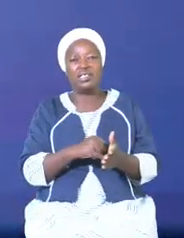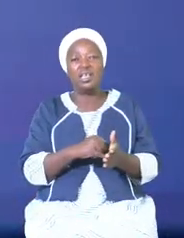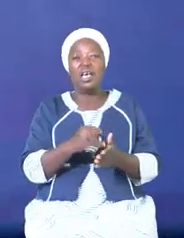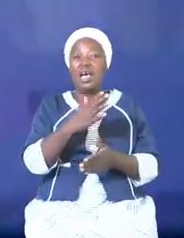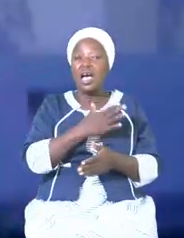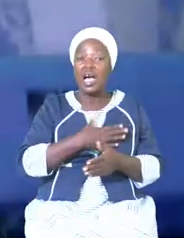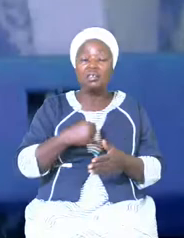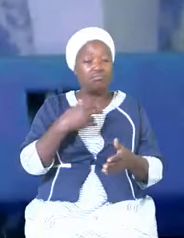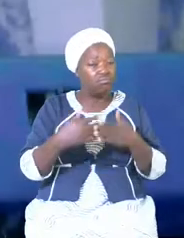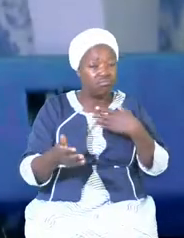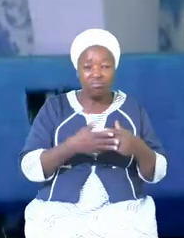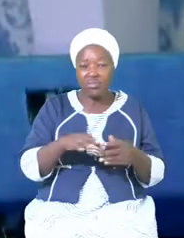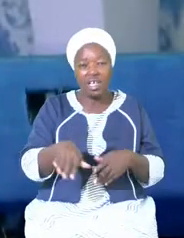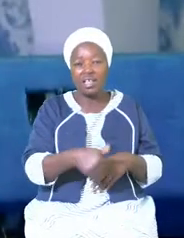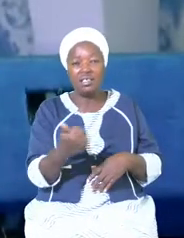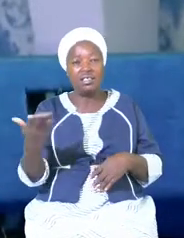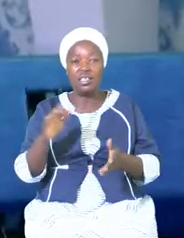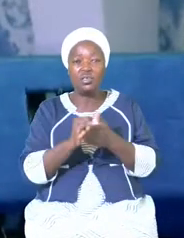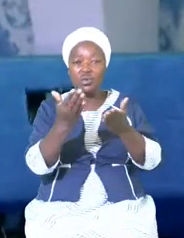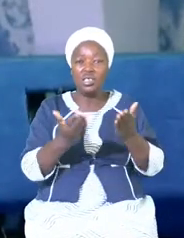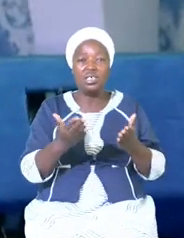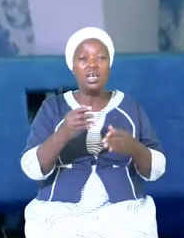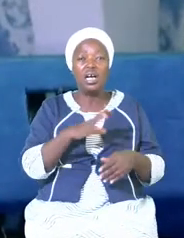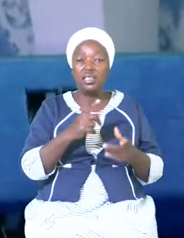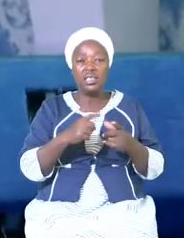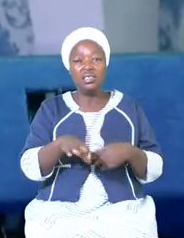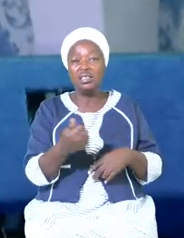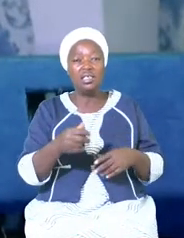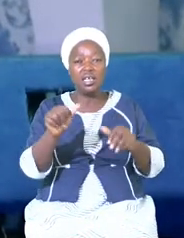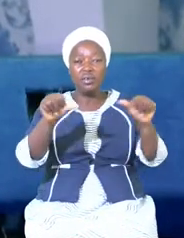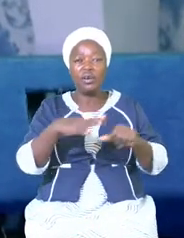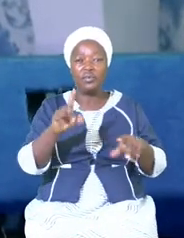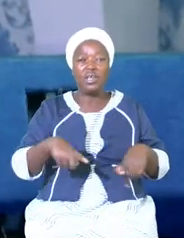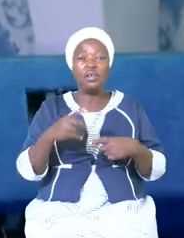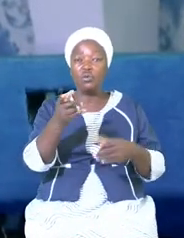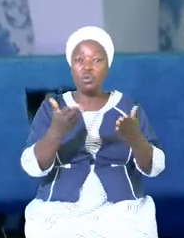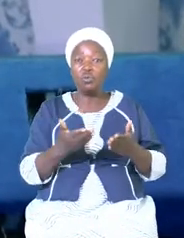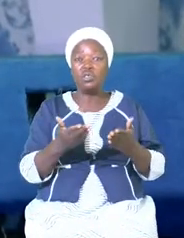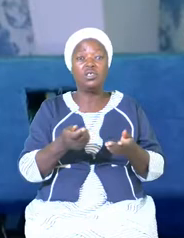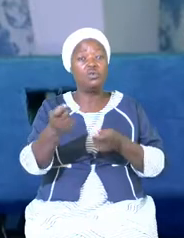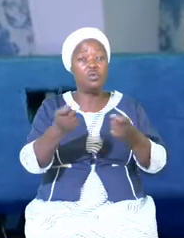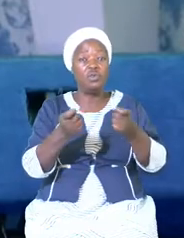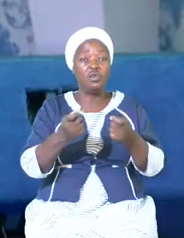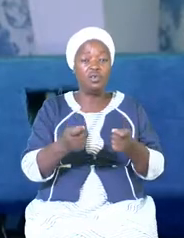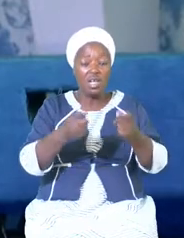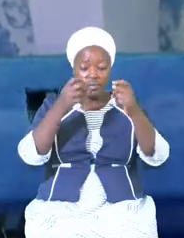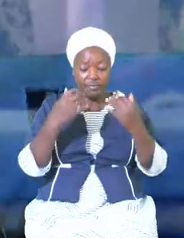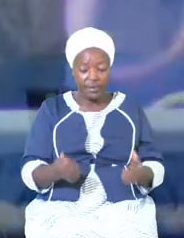whatever area, and in whichever area of your life, you want dominion, instant